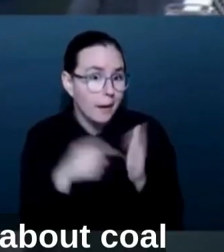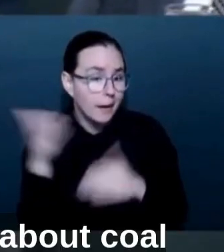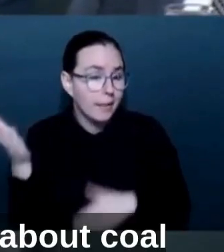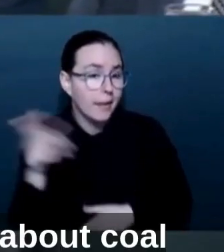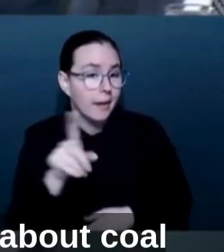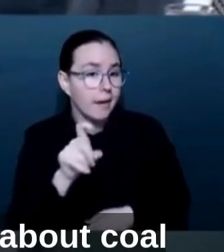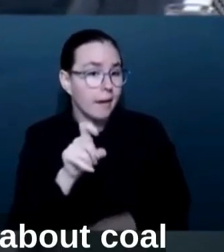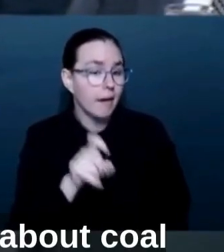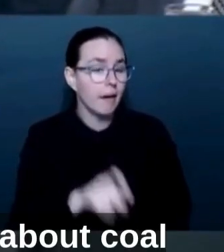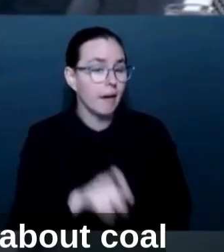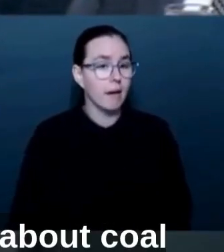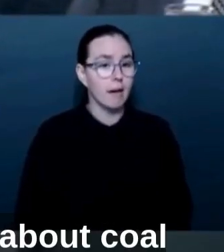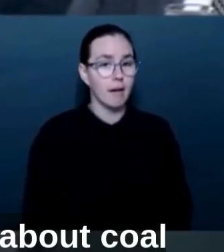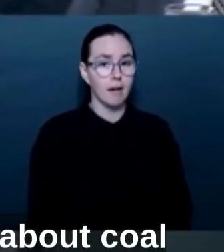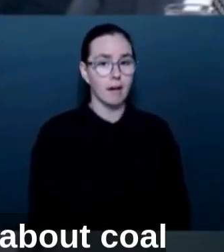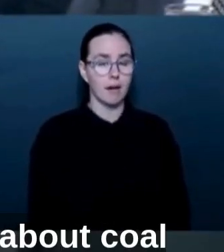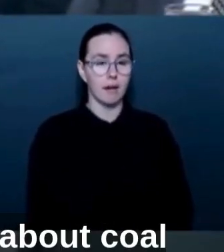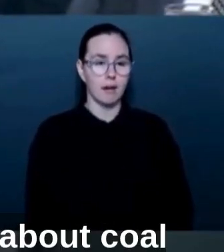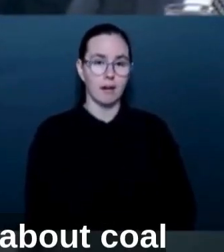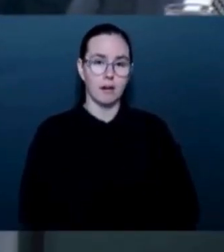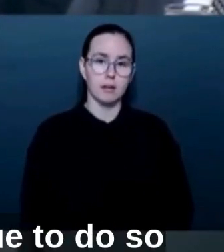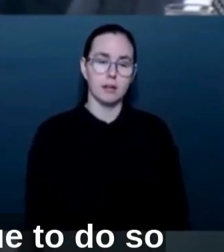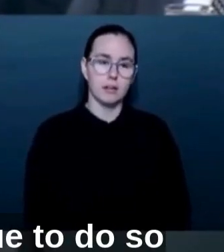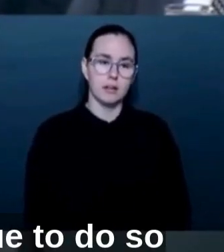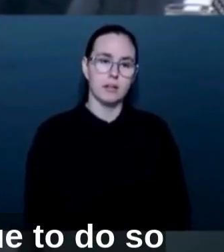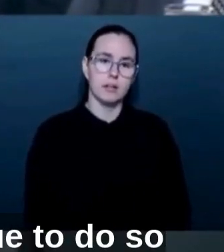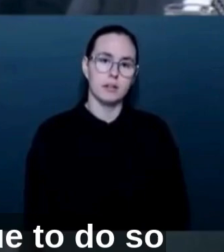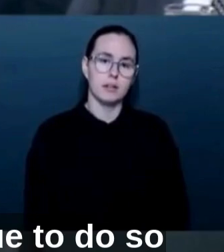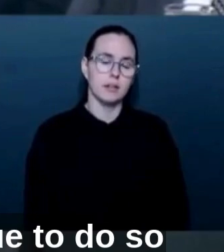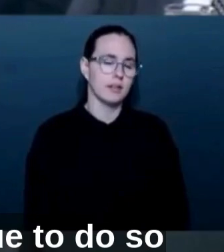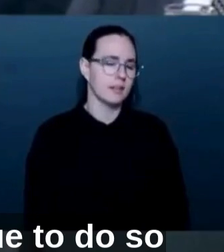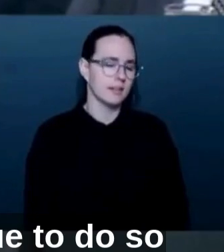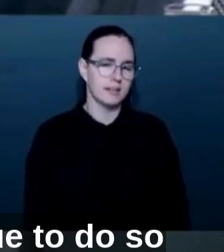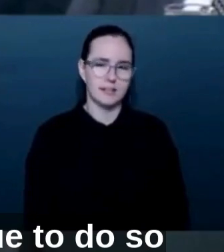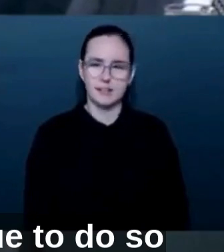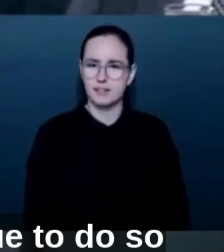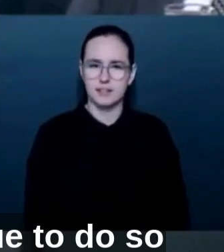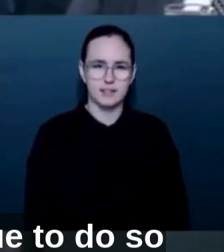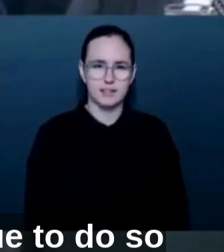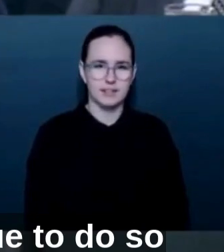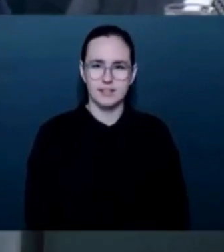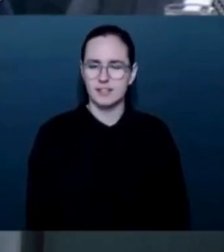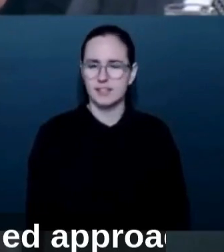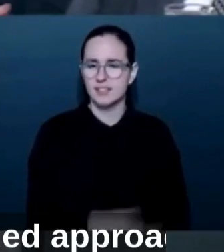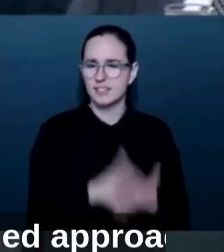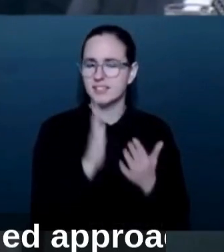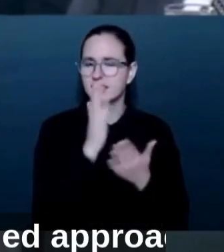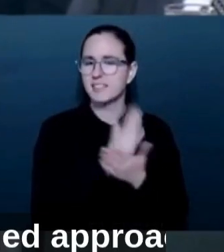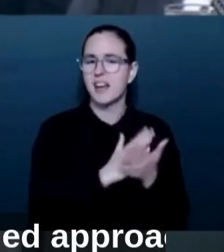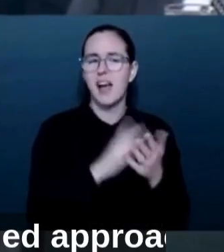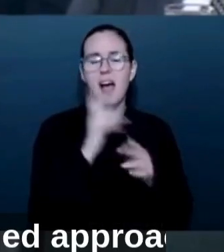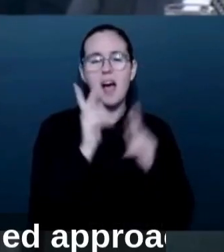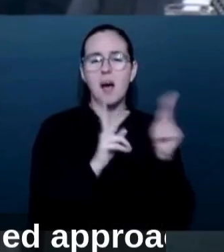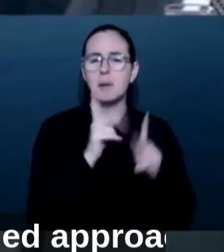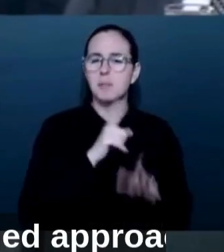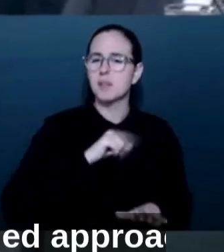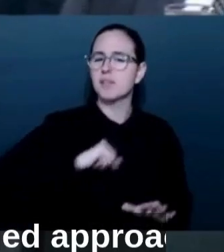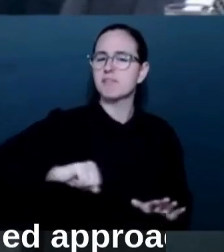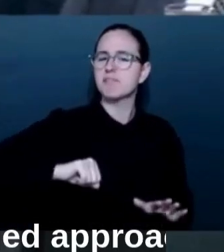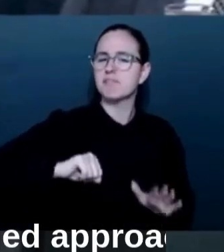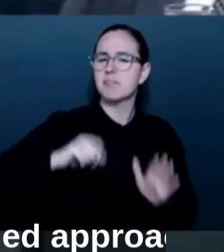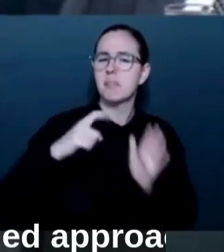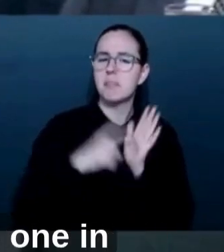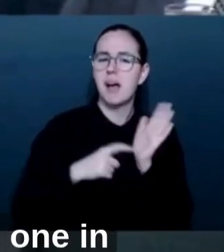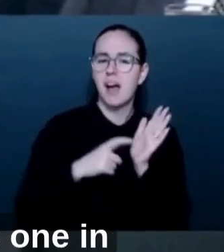Mr. Speaker, I know why some Albertans are skeptical about coal mining because the NDP screwed it up so bad and continue to do so in BC. But the truth is, Mr. Speaker, you can